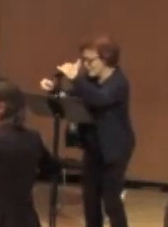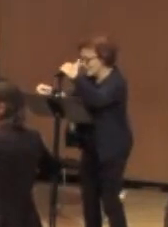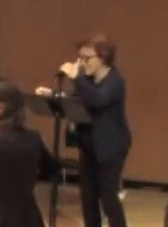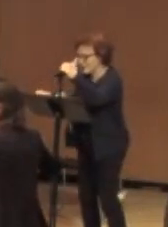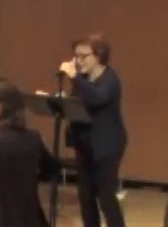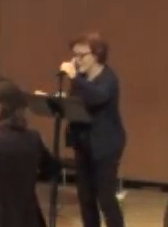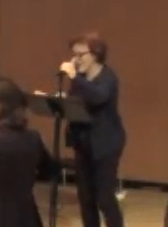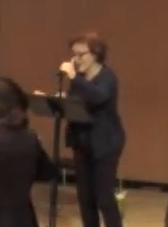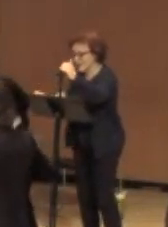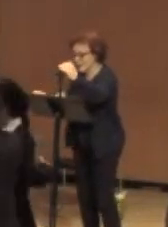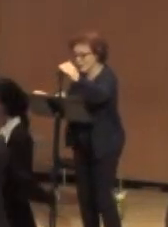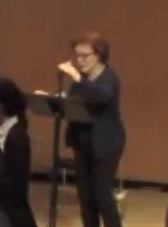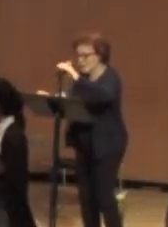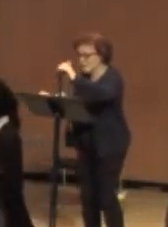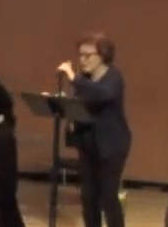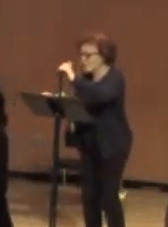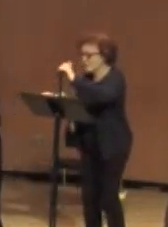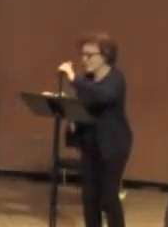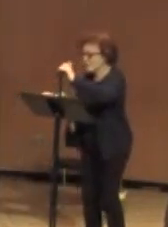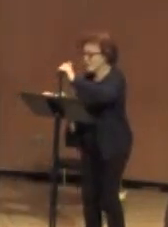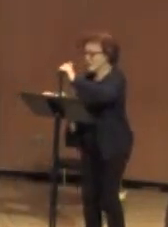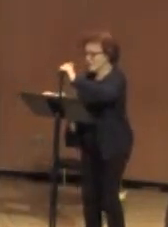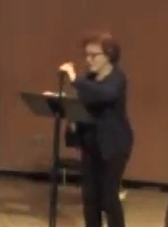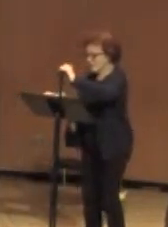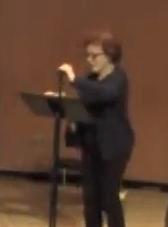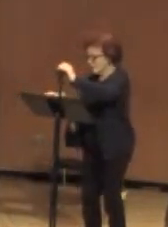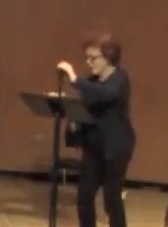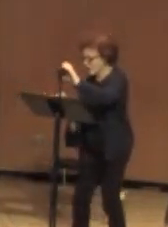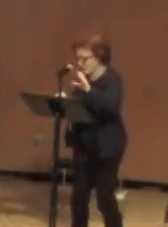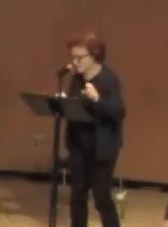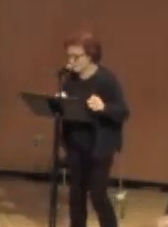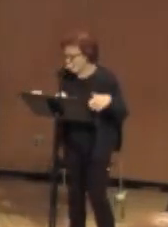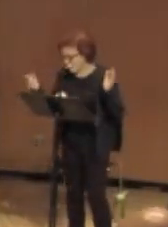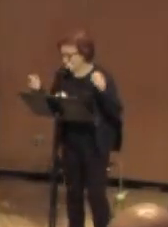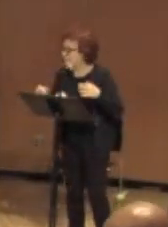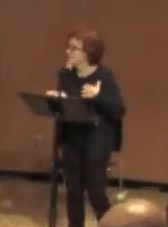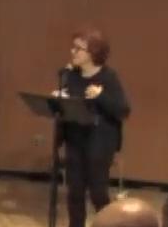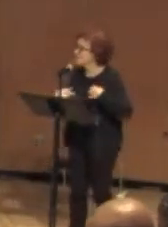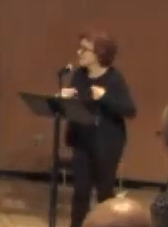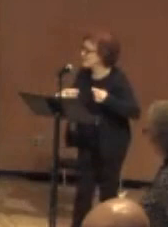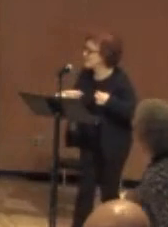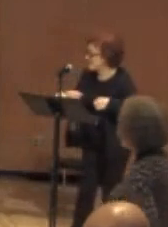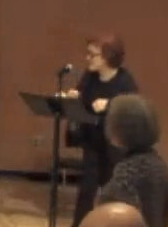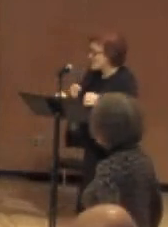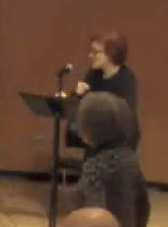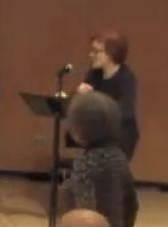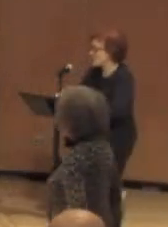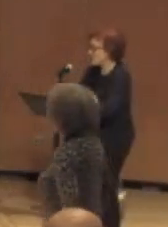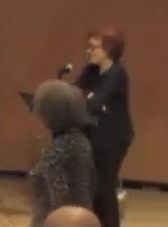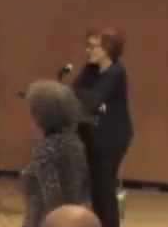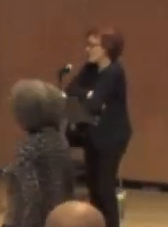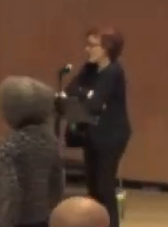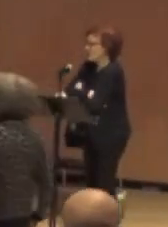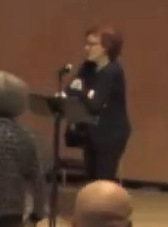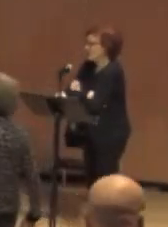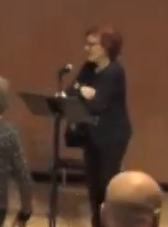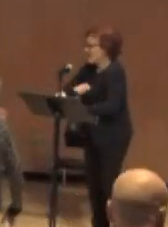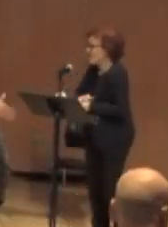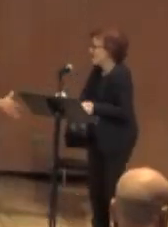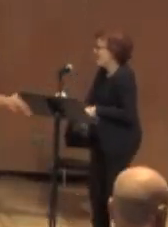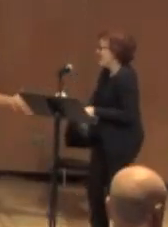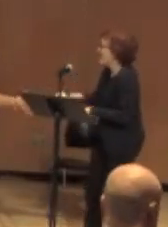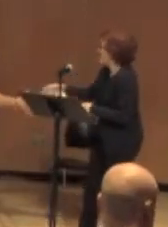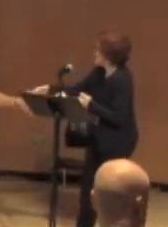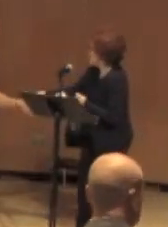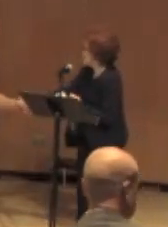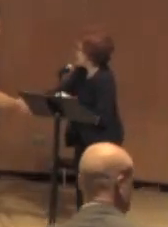Place anything behind you because behind you the projector is Pro okay okay so you just can't like suddenly like put your script or your bottle